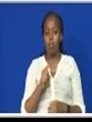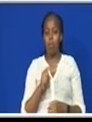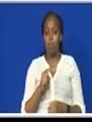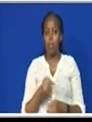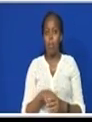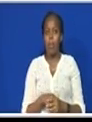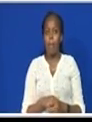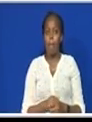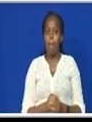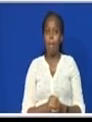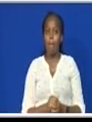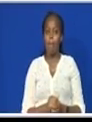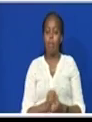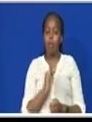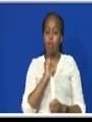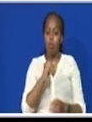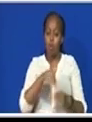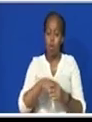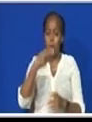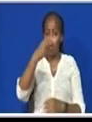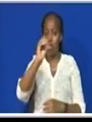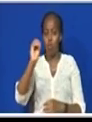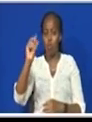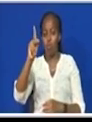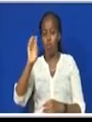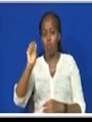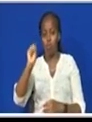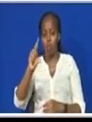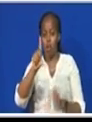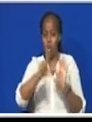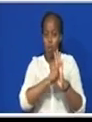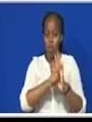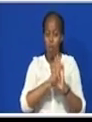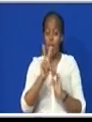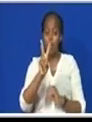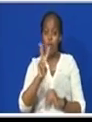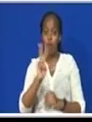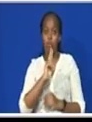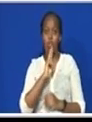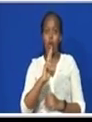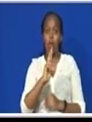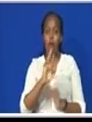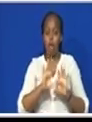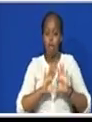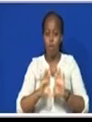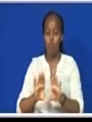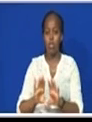So, in Hooke's law, the variables are force,